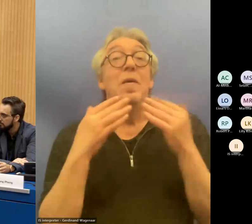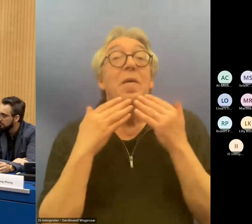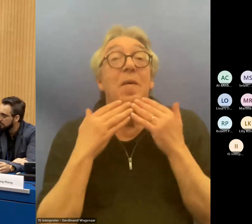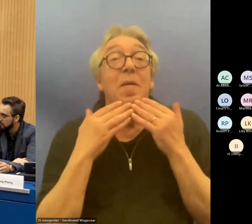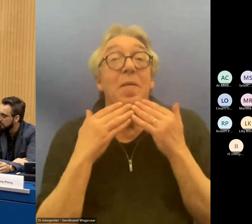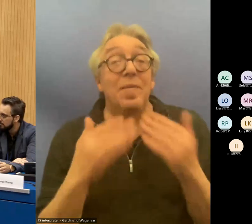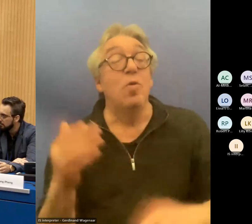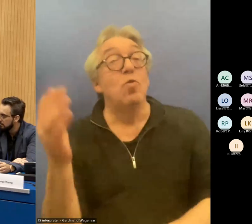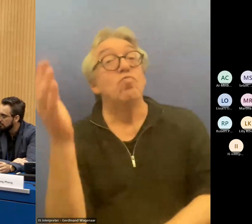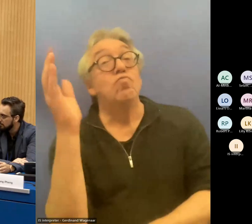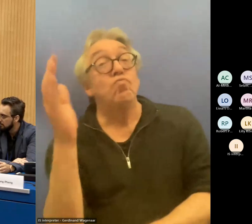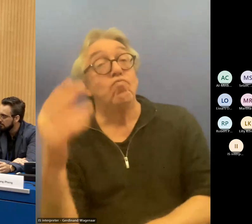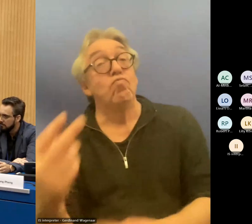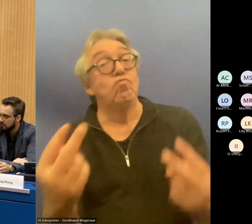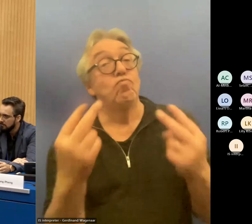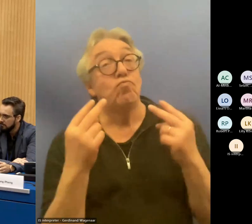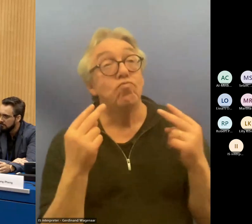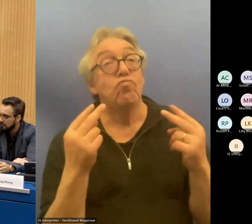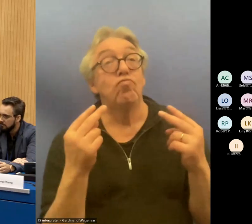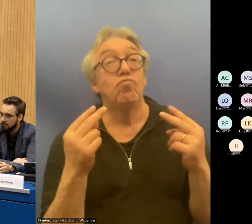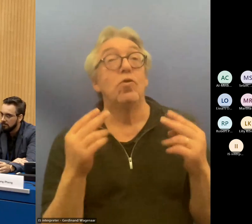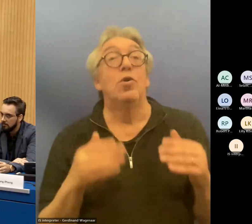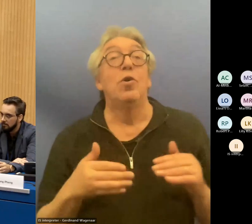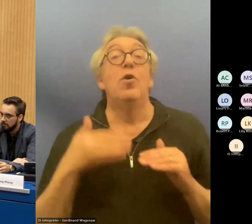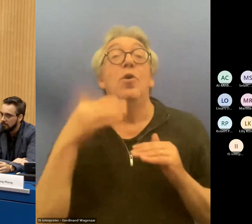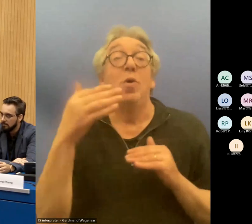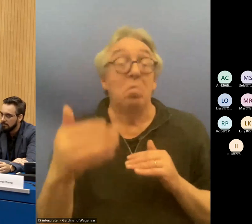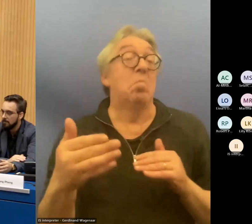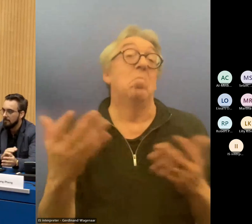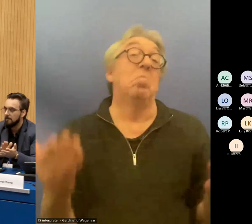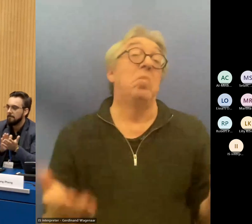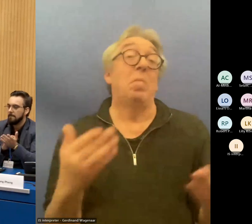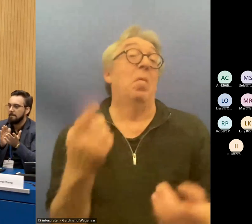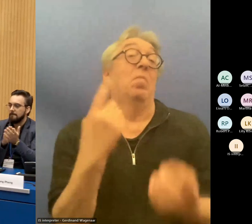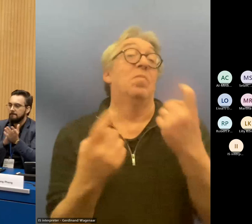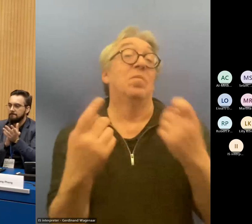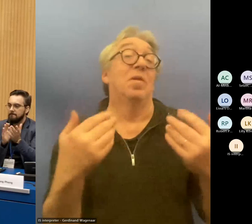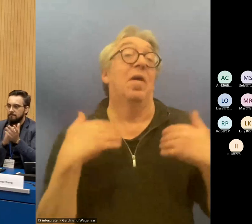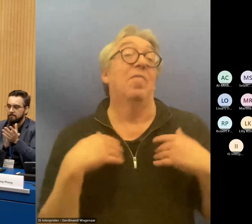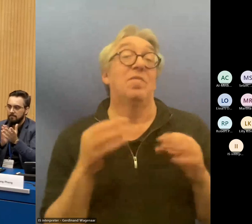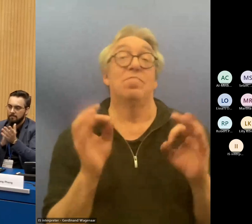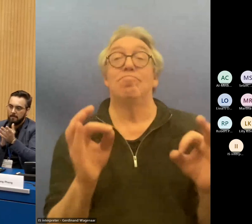warmly welcome to Ms. Rowe and myself. Thank you.